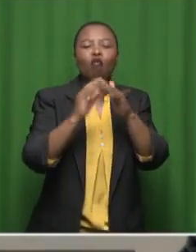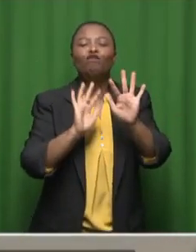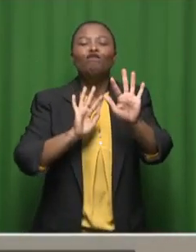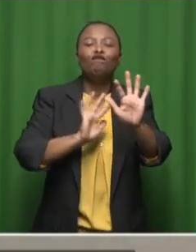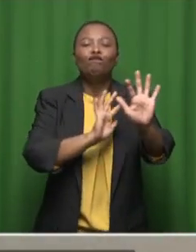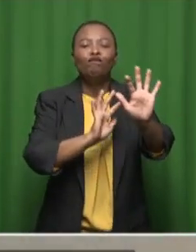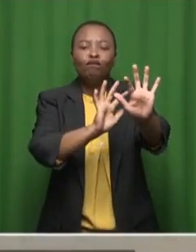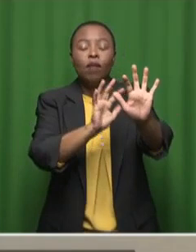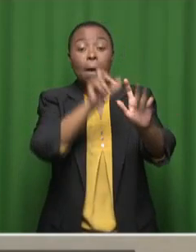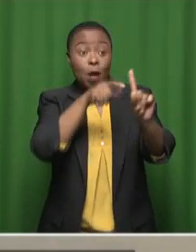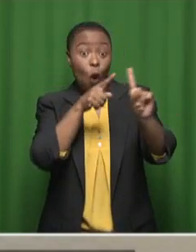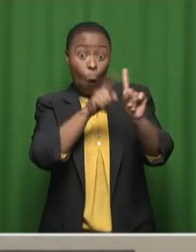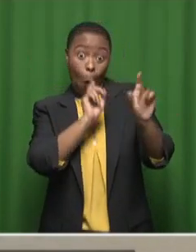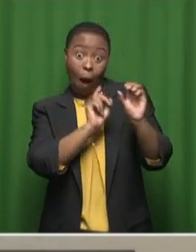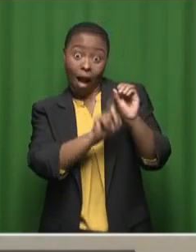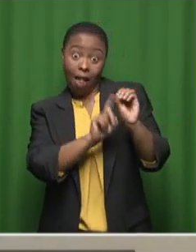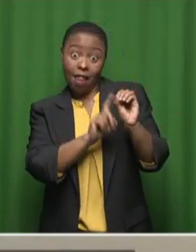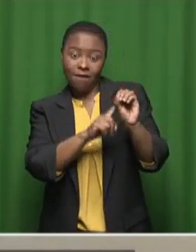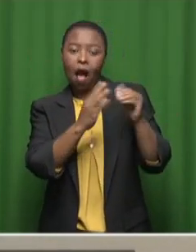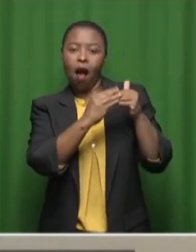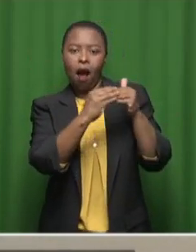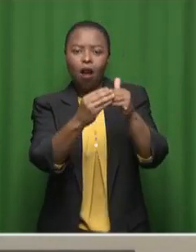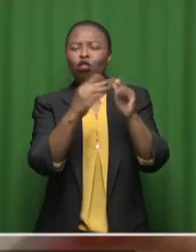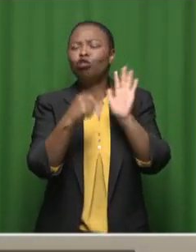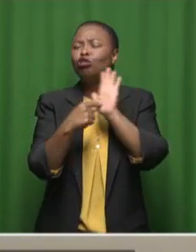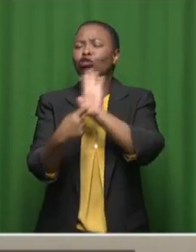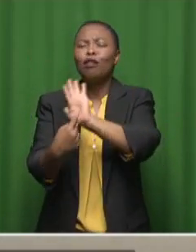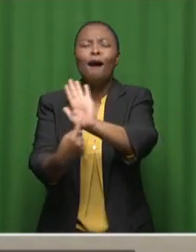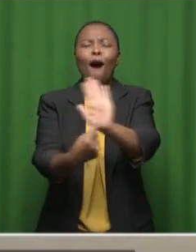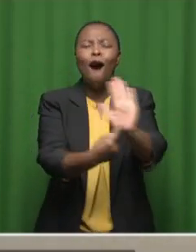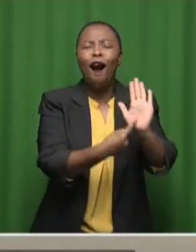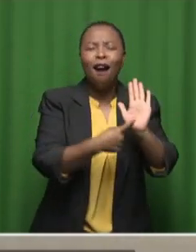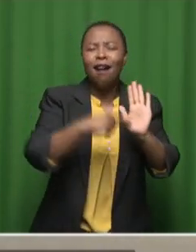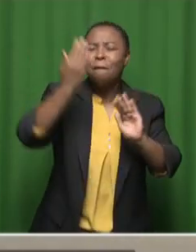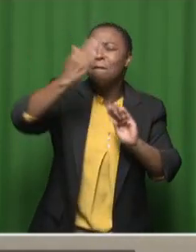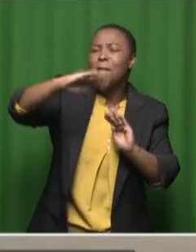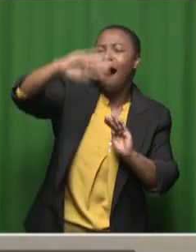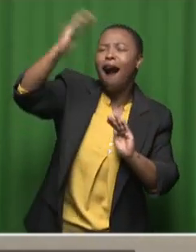a qualified guide who shows them around here on the mountain. They are